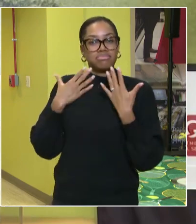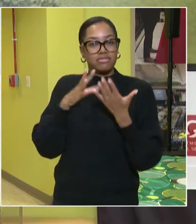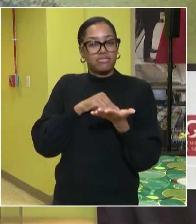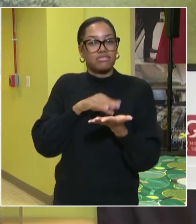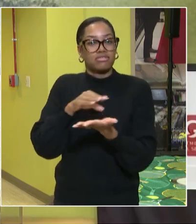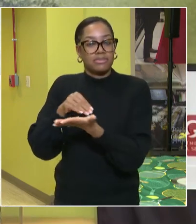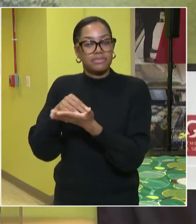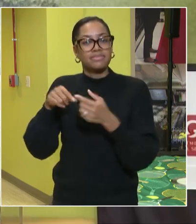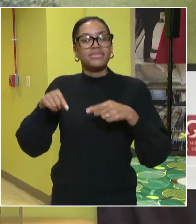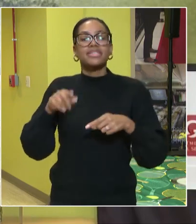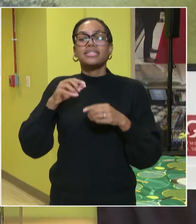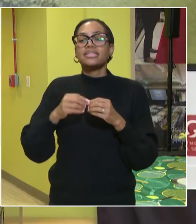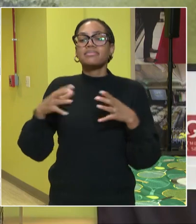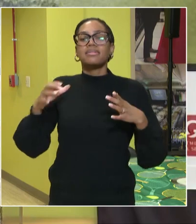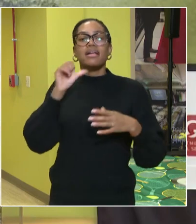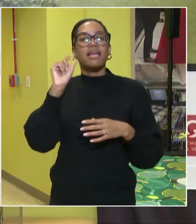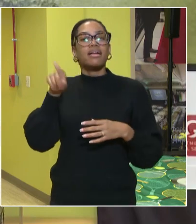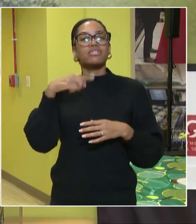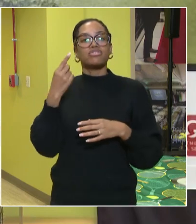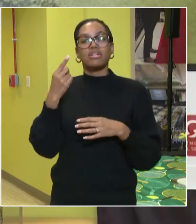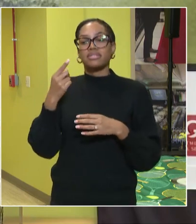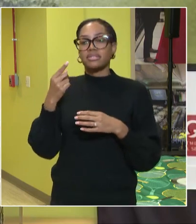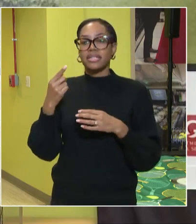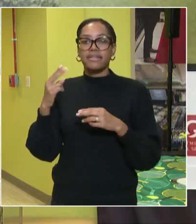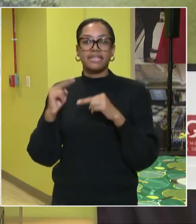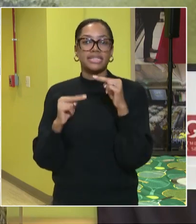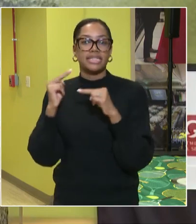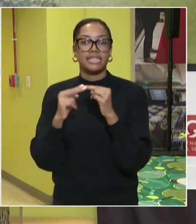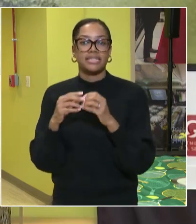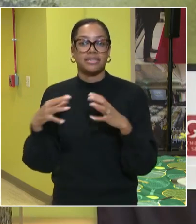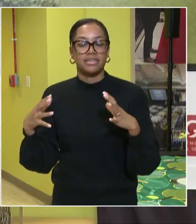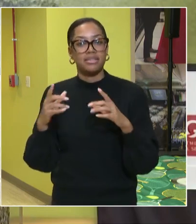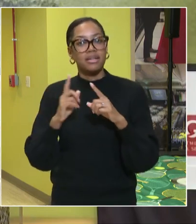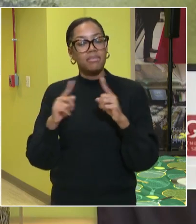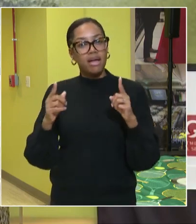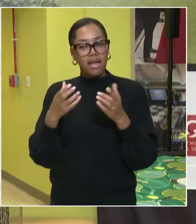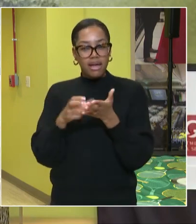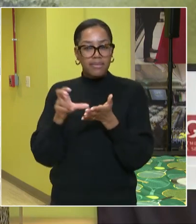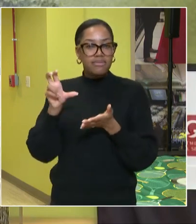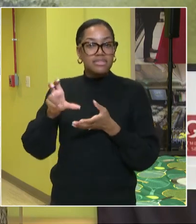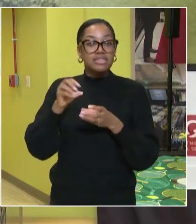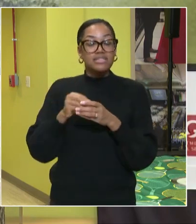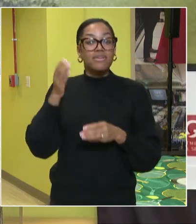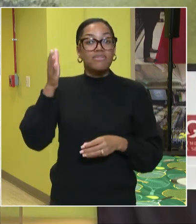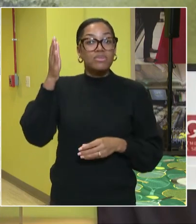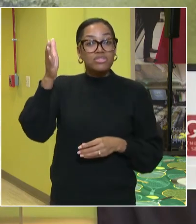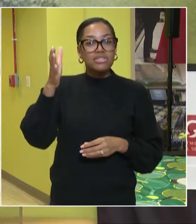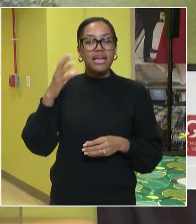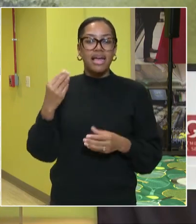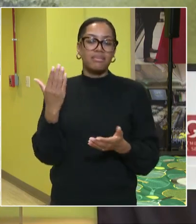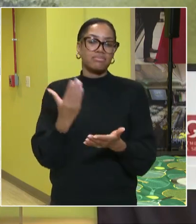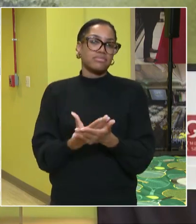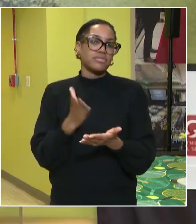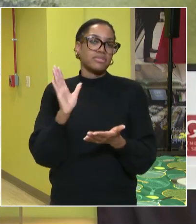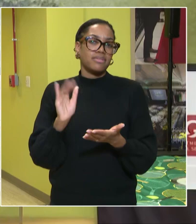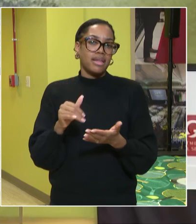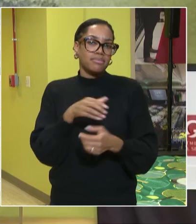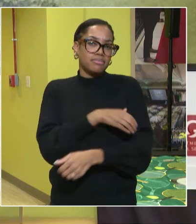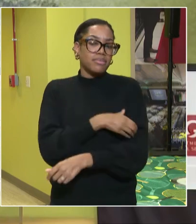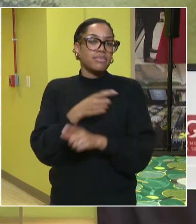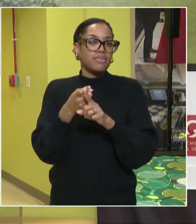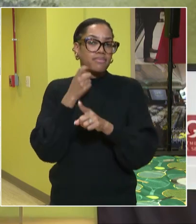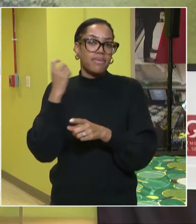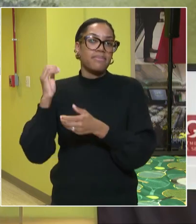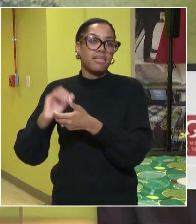facilities. It's an investment in the future, and it's a testament to the power of collaboration. USTA, local leaders,